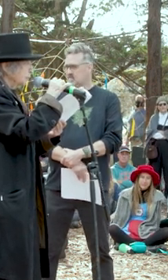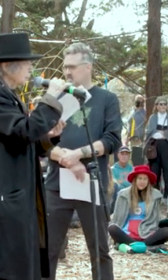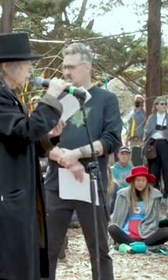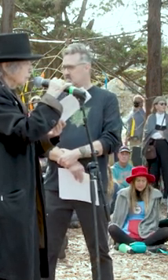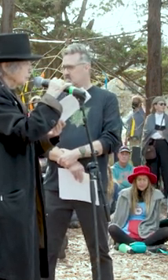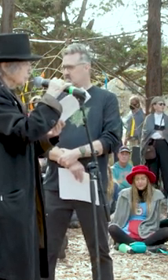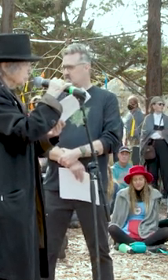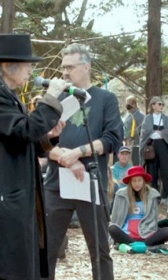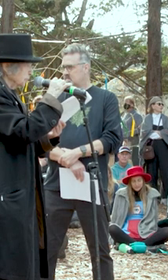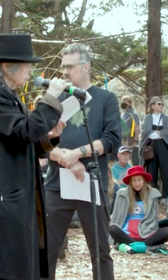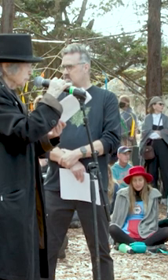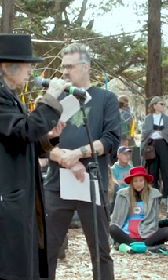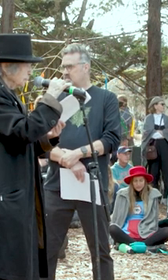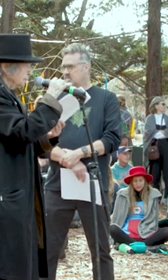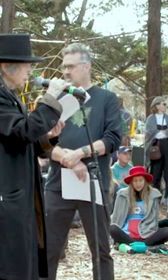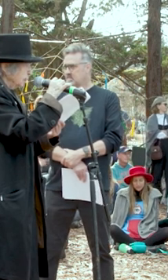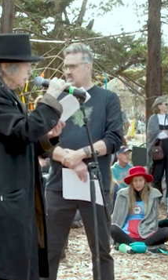Ted Rogers,